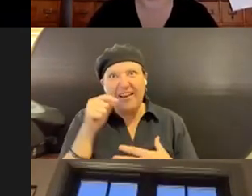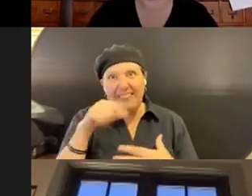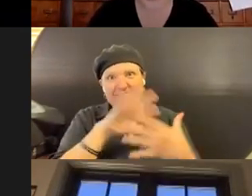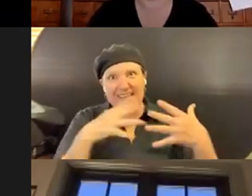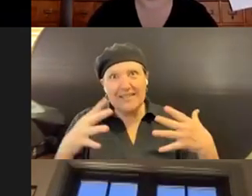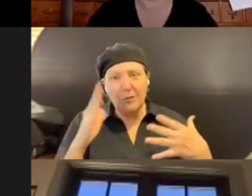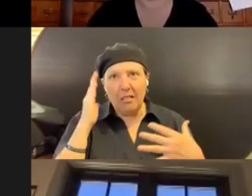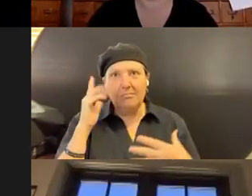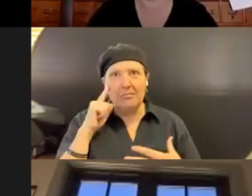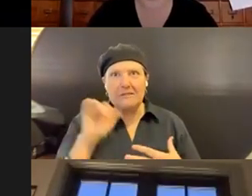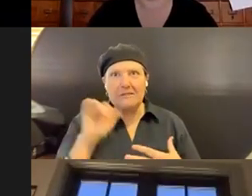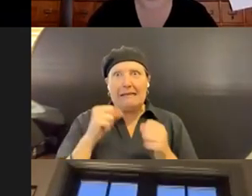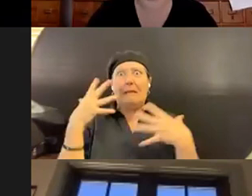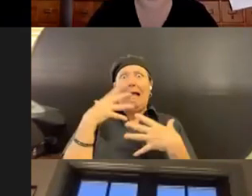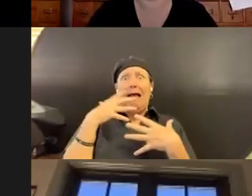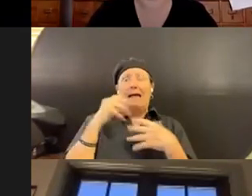because